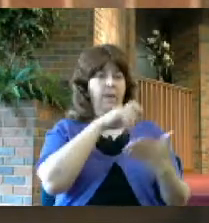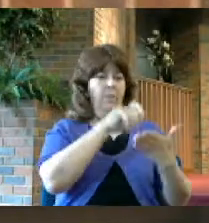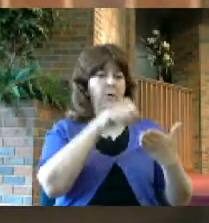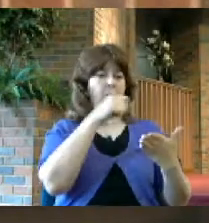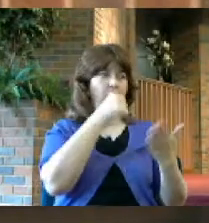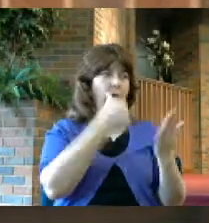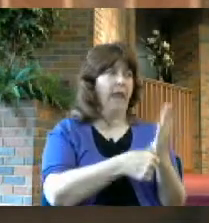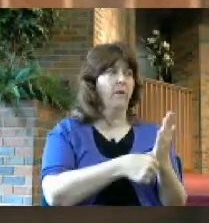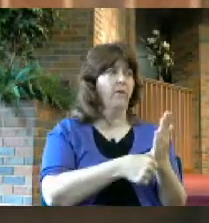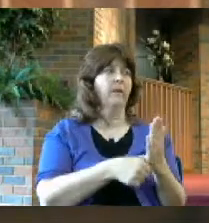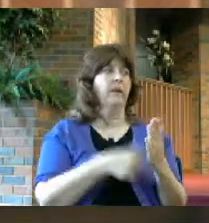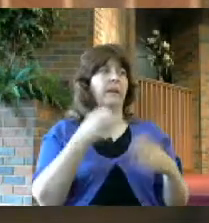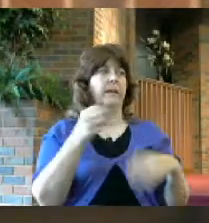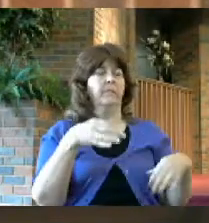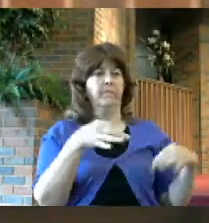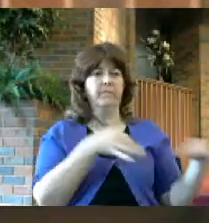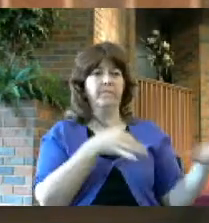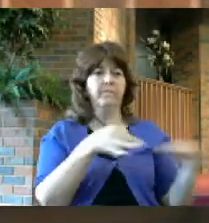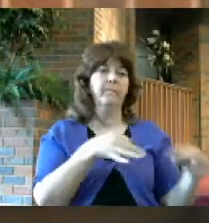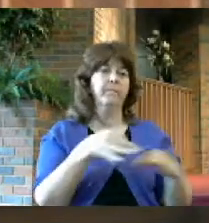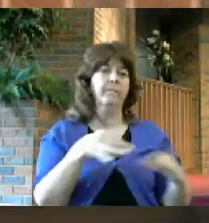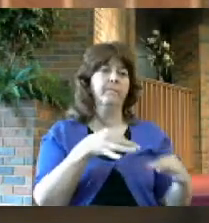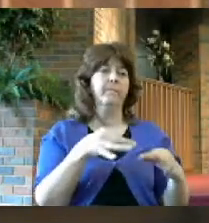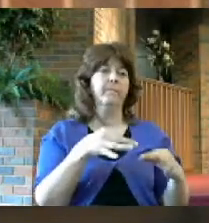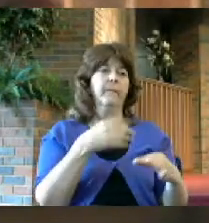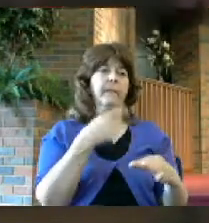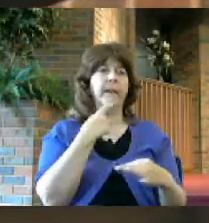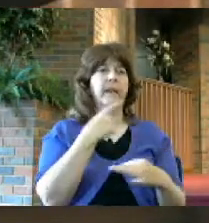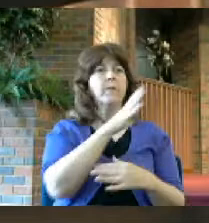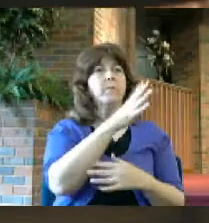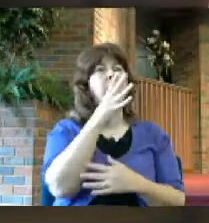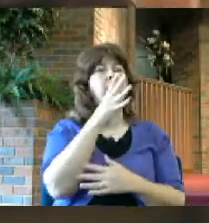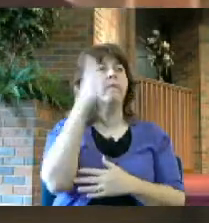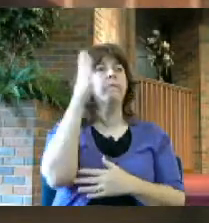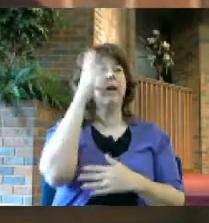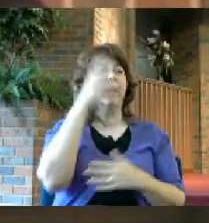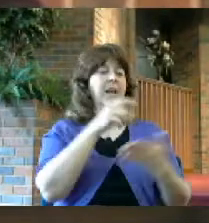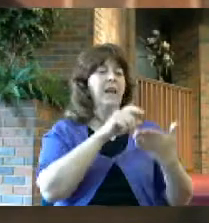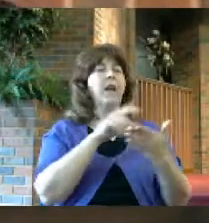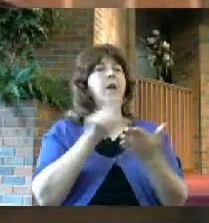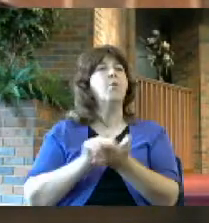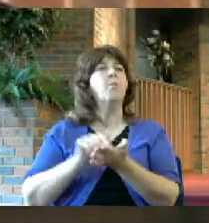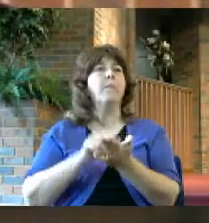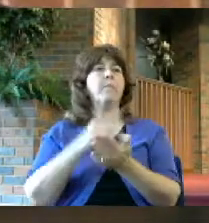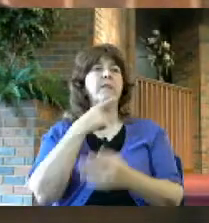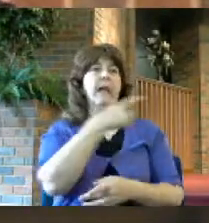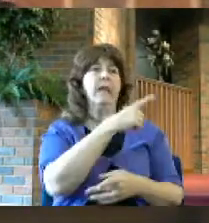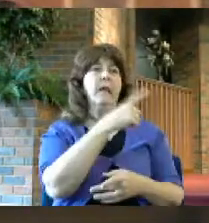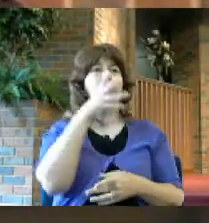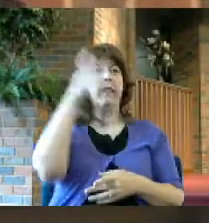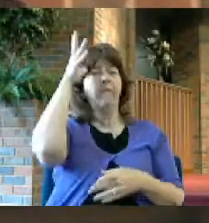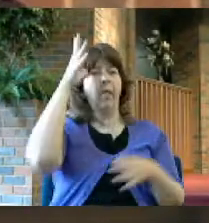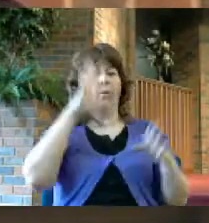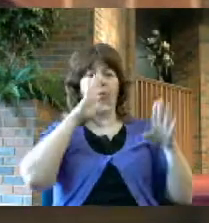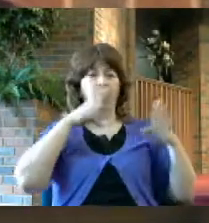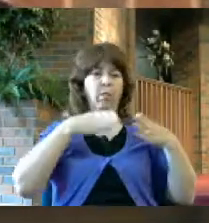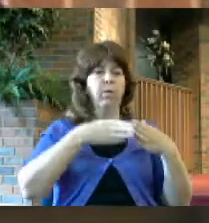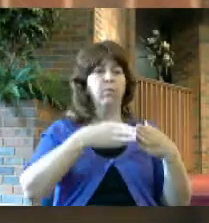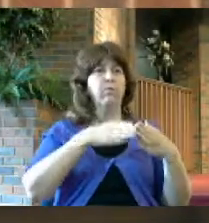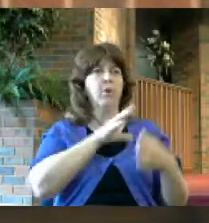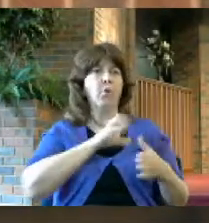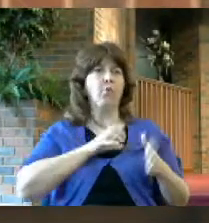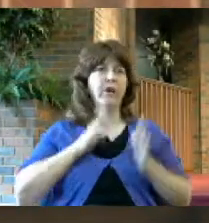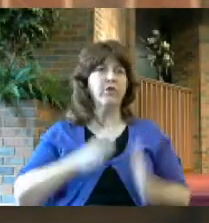His conservative religious parents, that's how the papers regarded him, or regarded them, would not consent to their